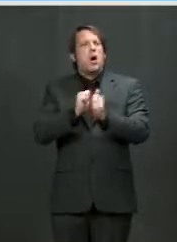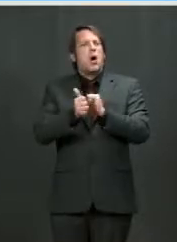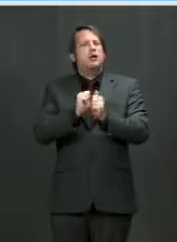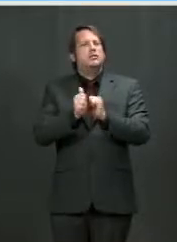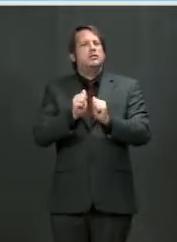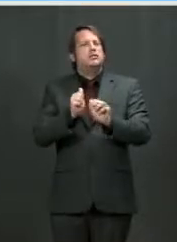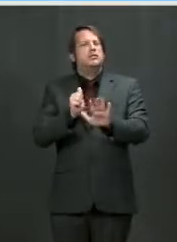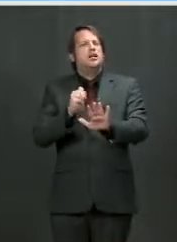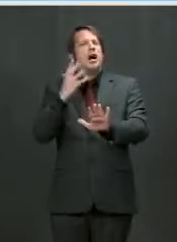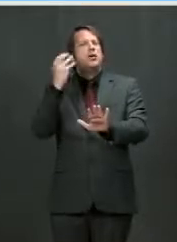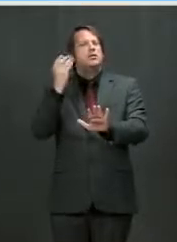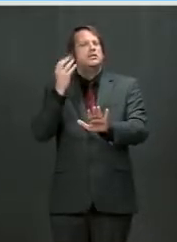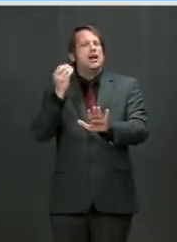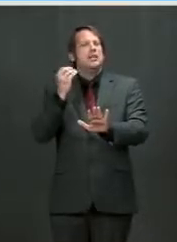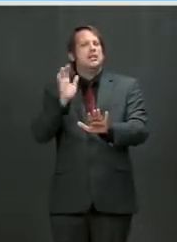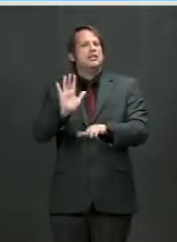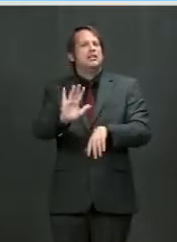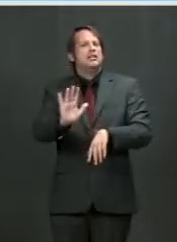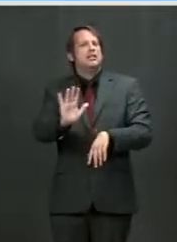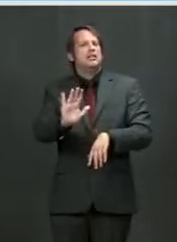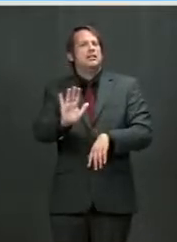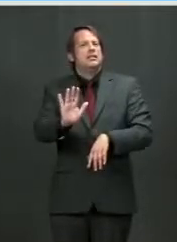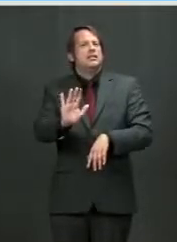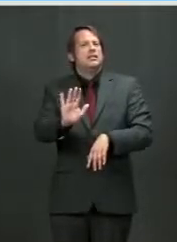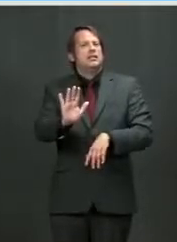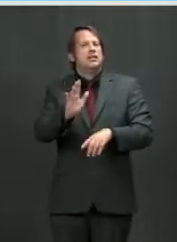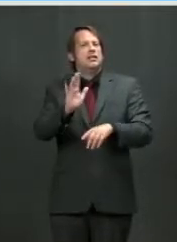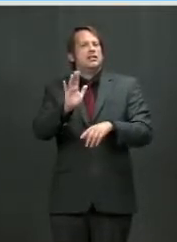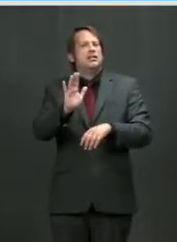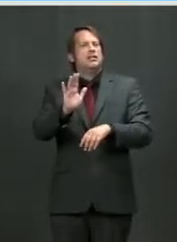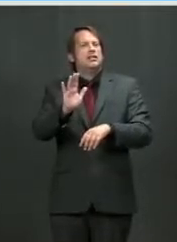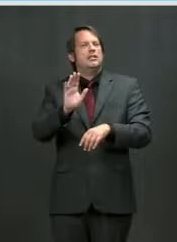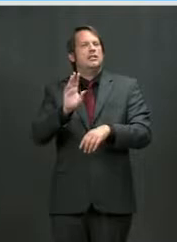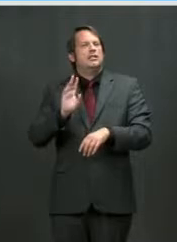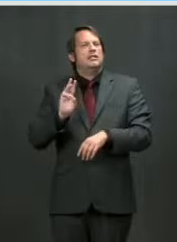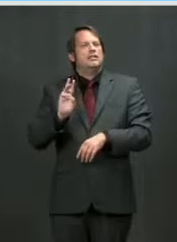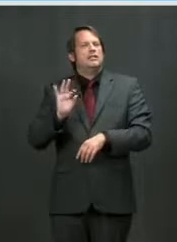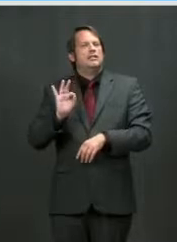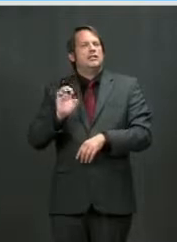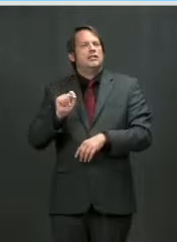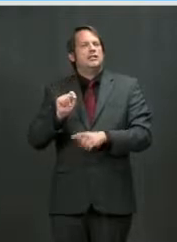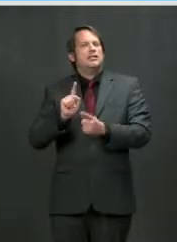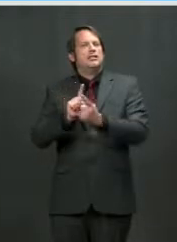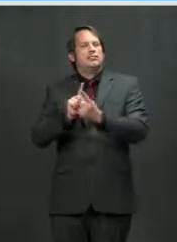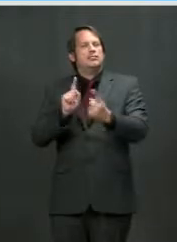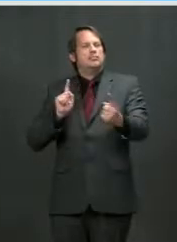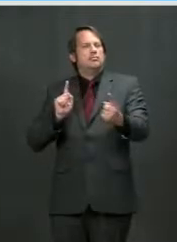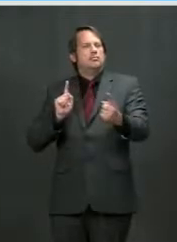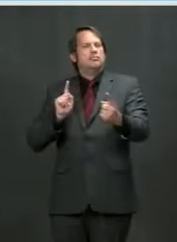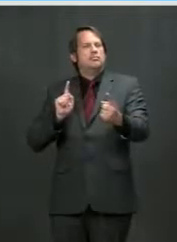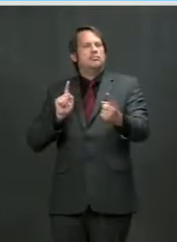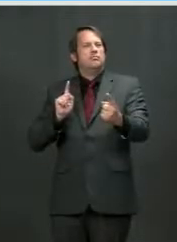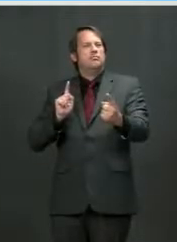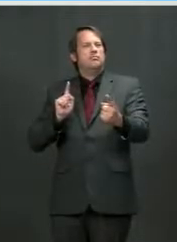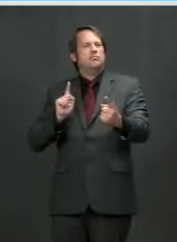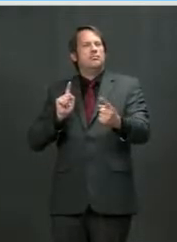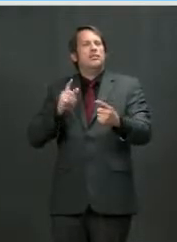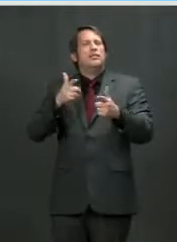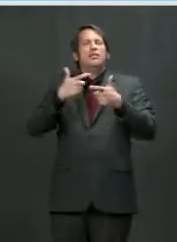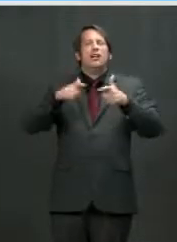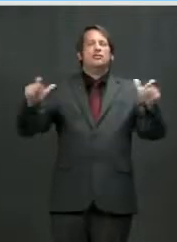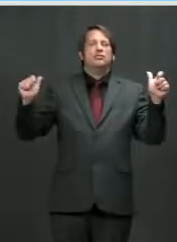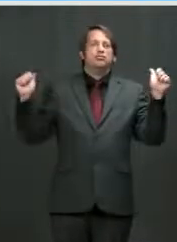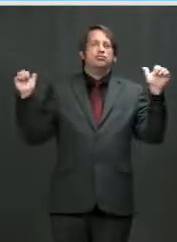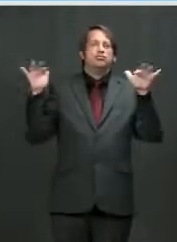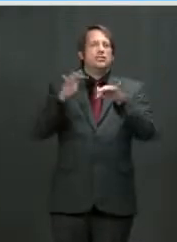at least 6 feet apart. Similarly, large events should also be deferred. We have guidance on CDC's website